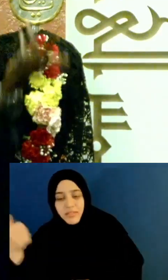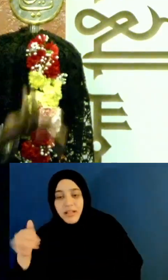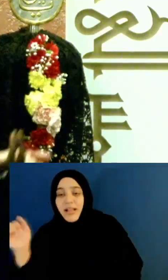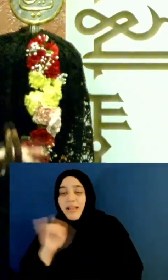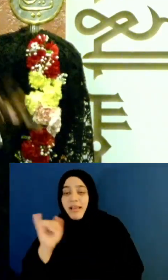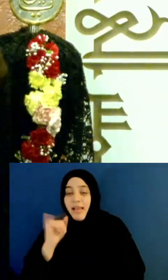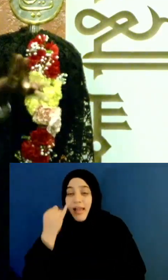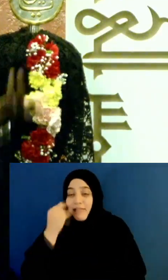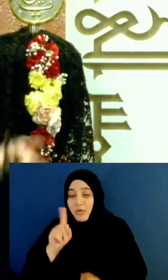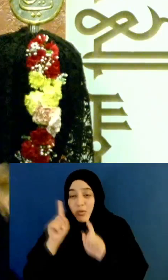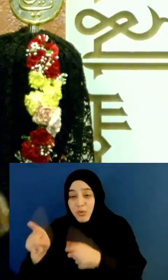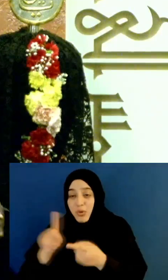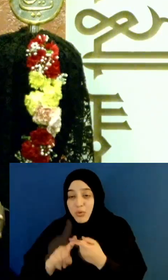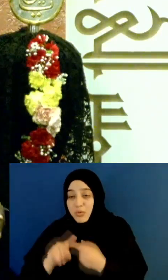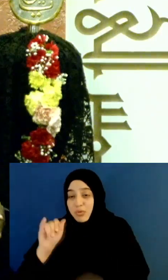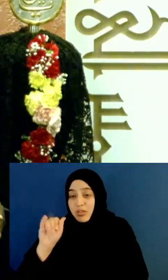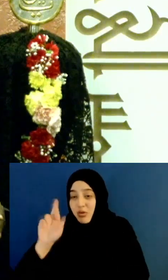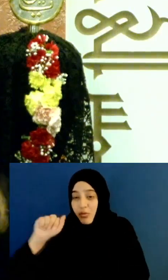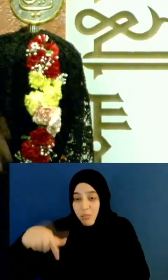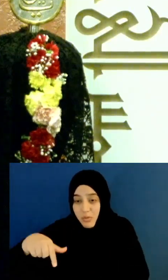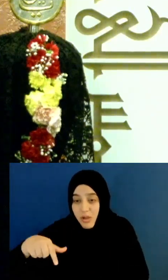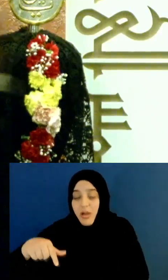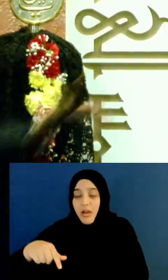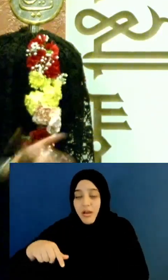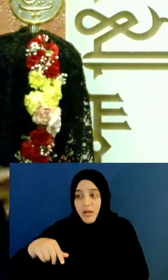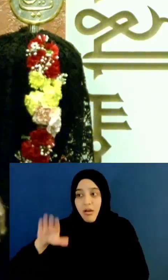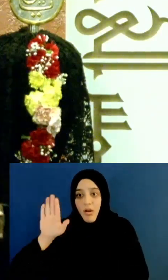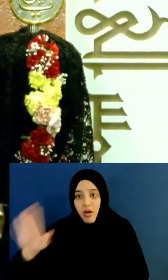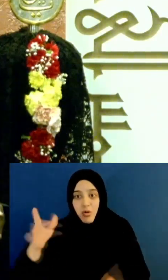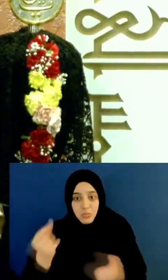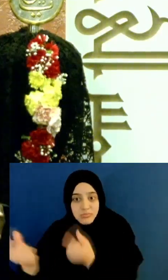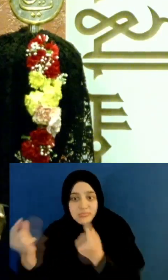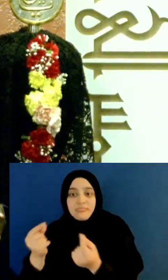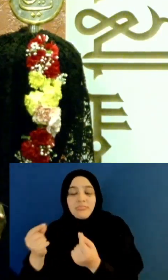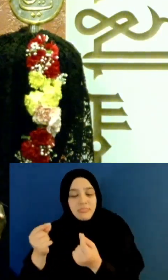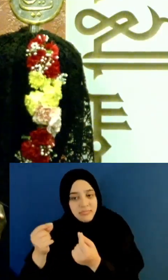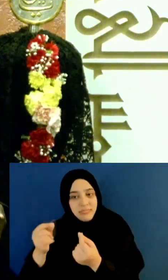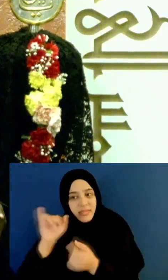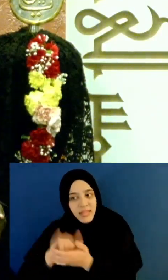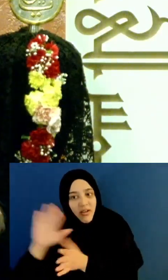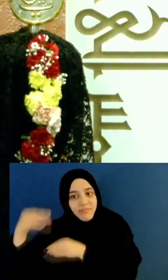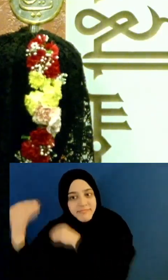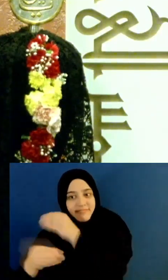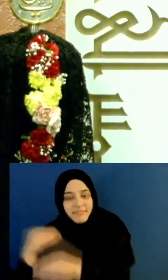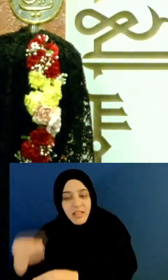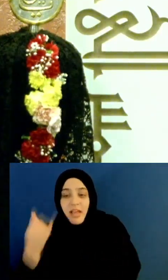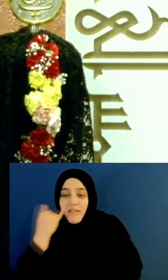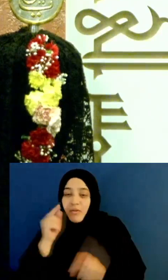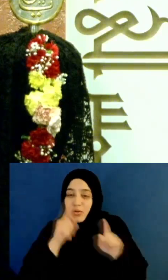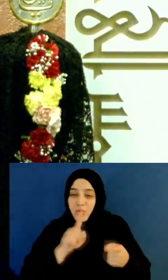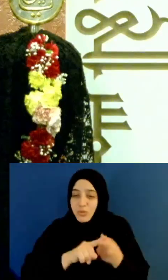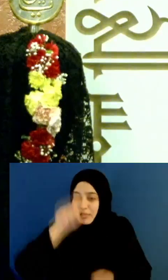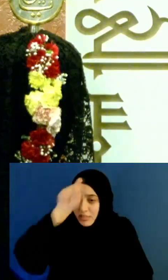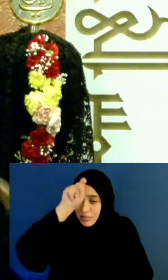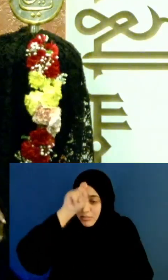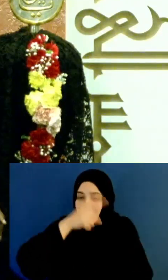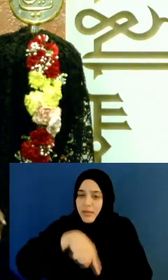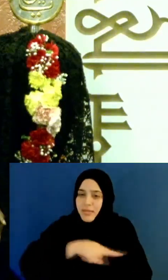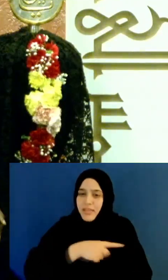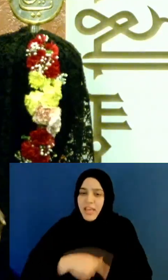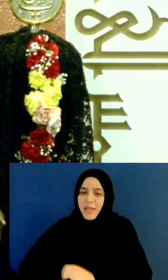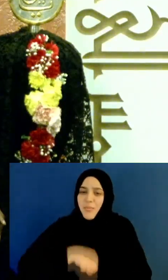their identity, it's a heritage. So it's a composition of identity. You go to Egypt, for instance, they are proud of the history of Pharaoh, isn't